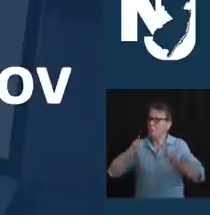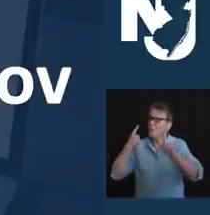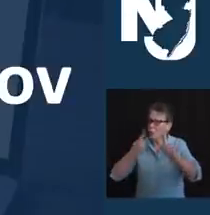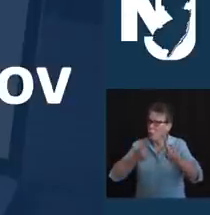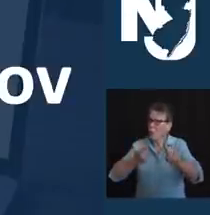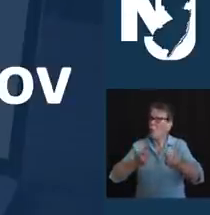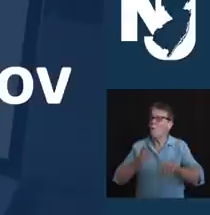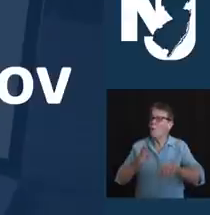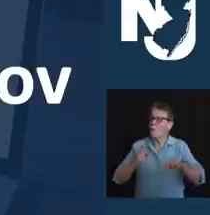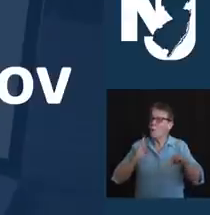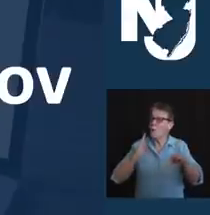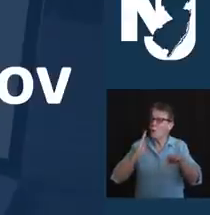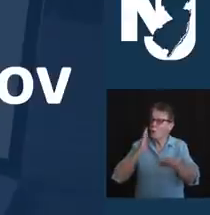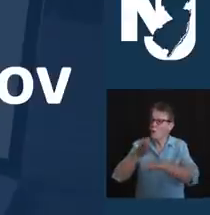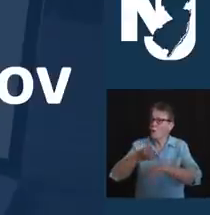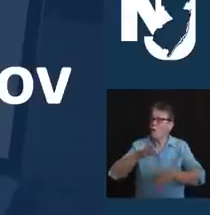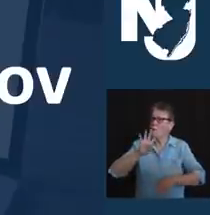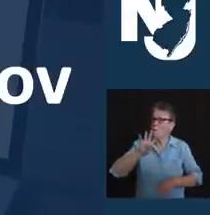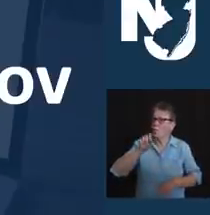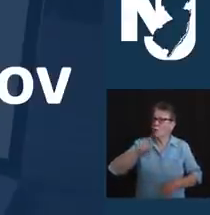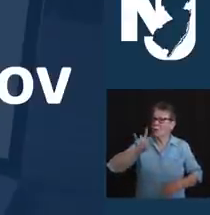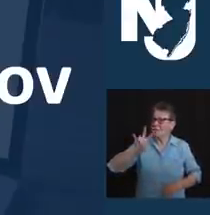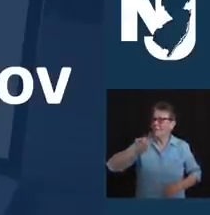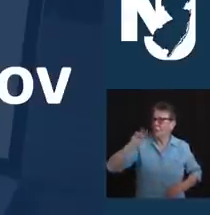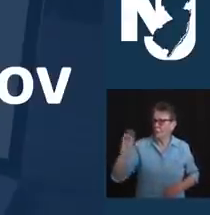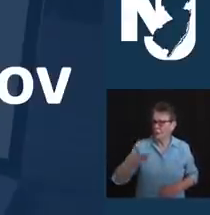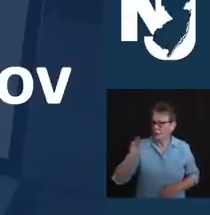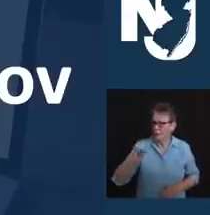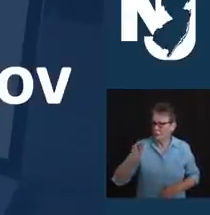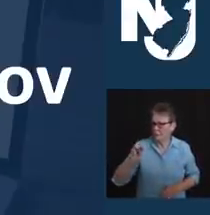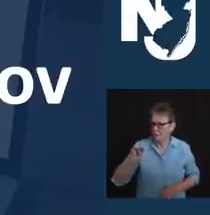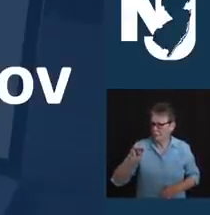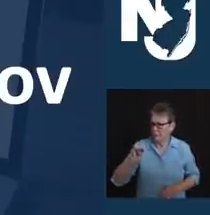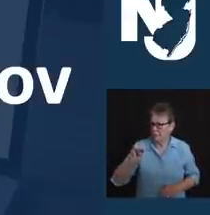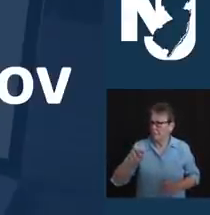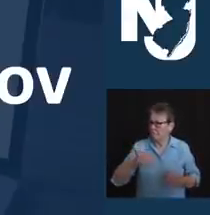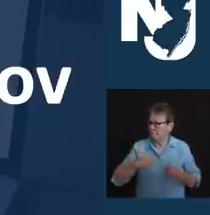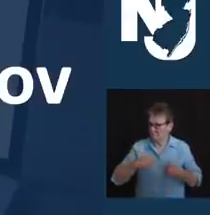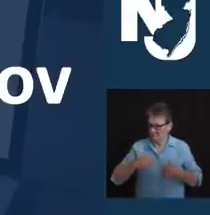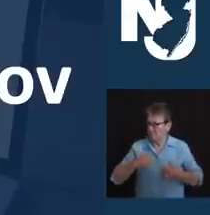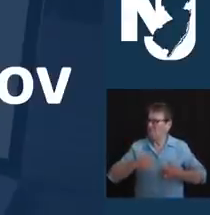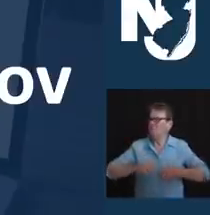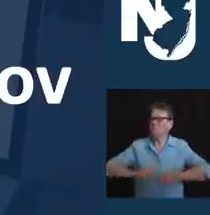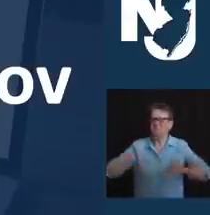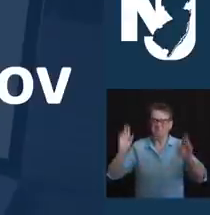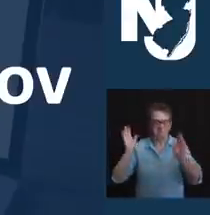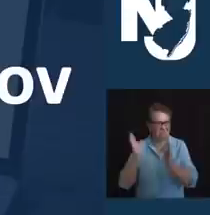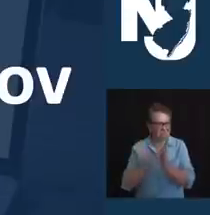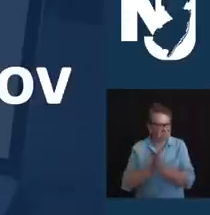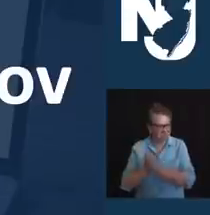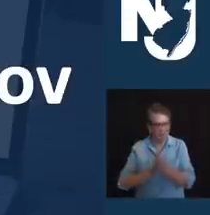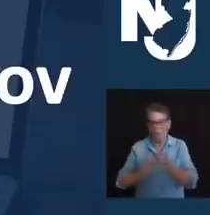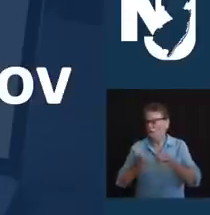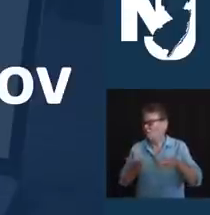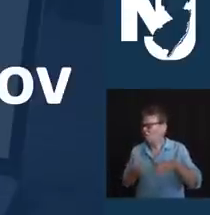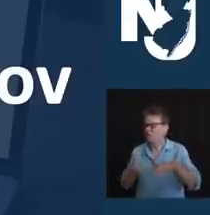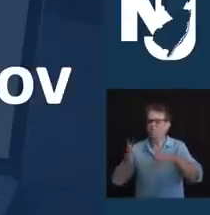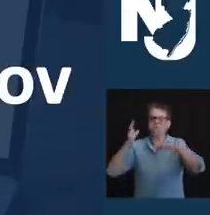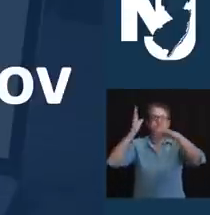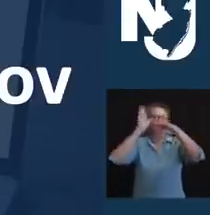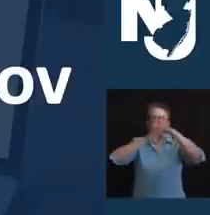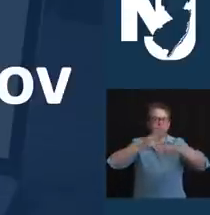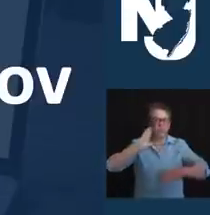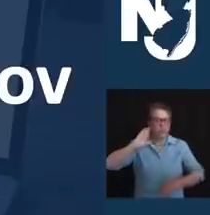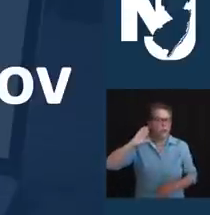days before the mask mandate expires. We feel very good taking this step. So in every decision we have made, we